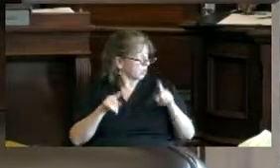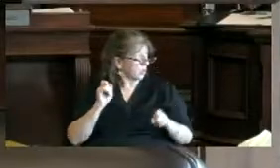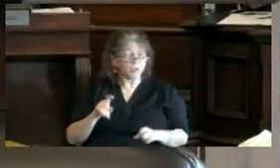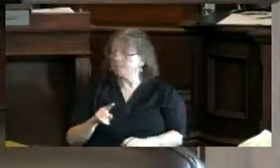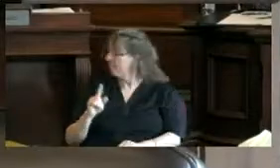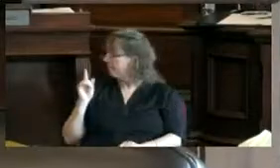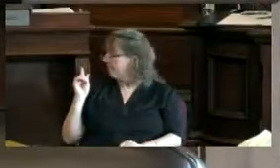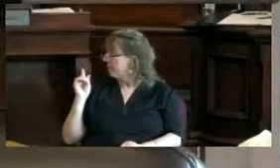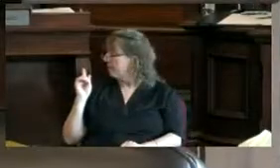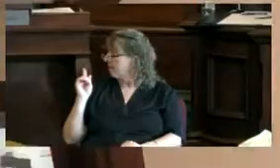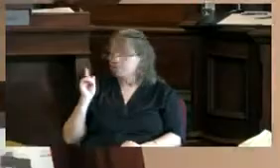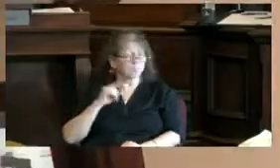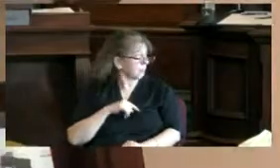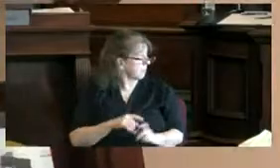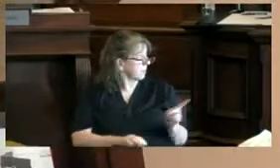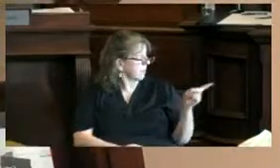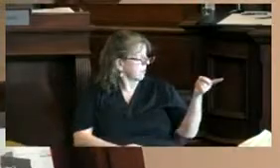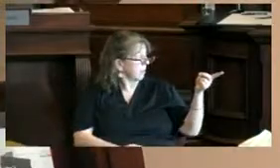Councilmember Gruber.